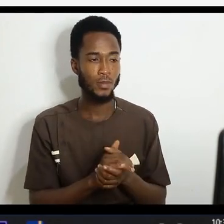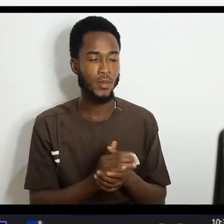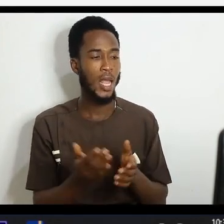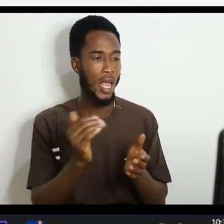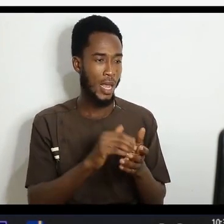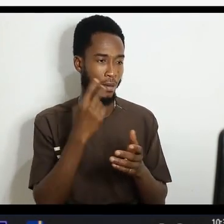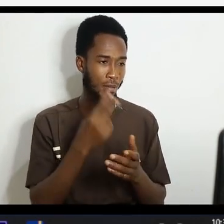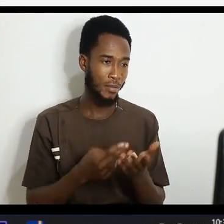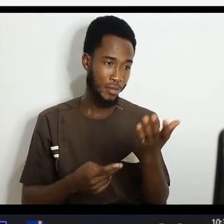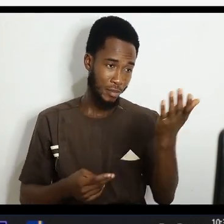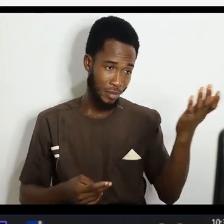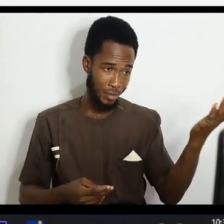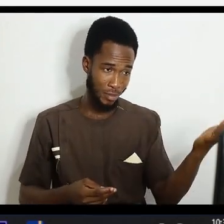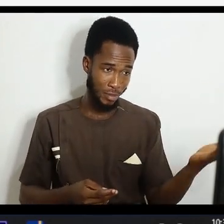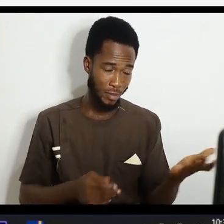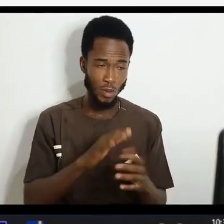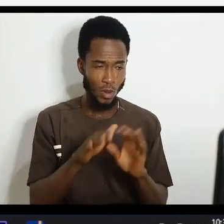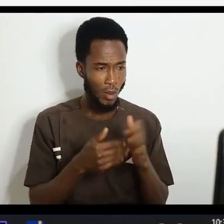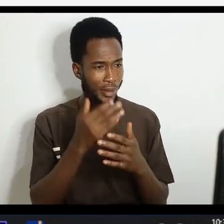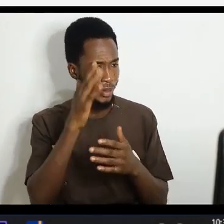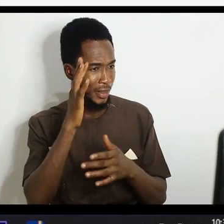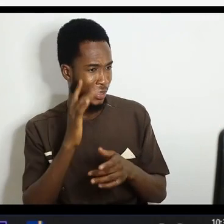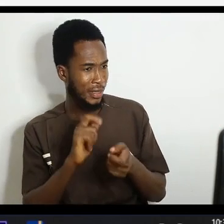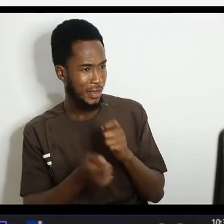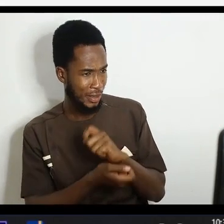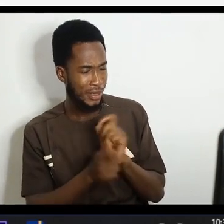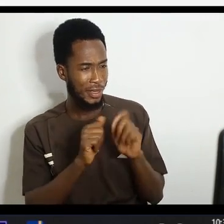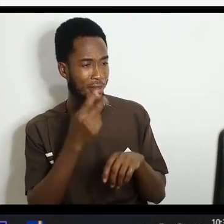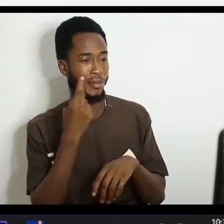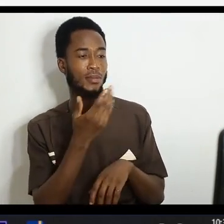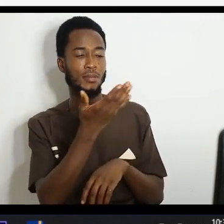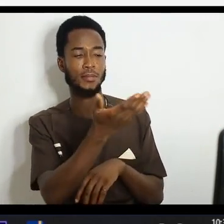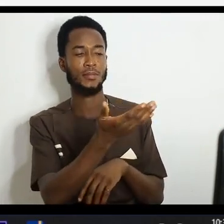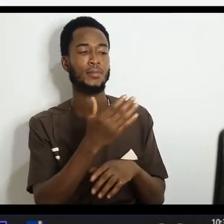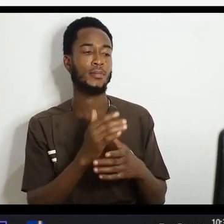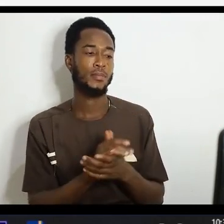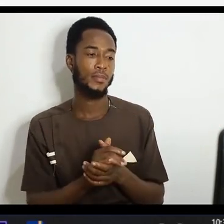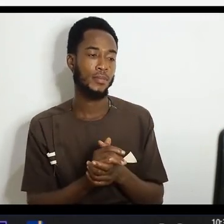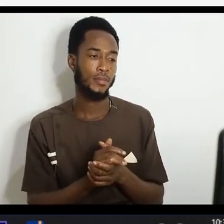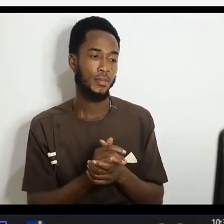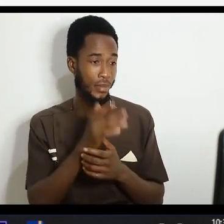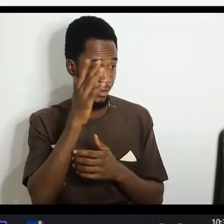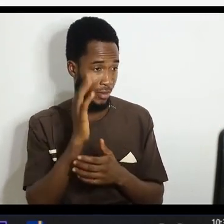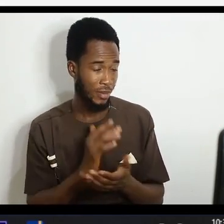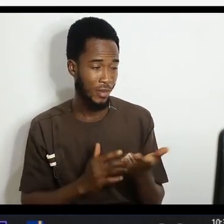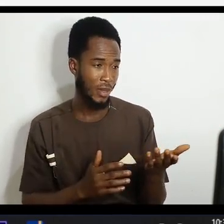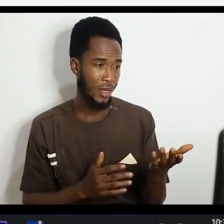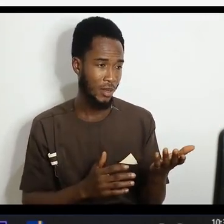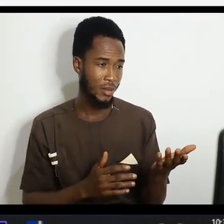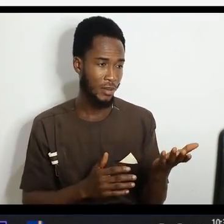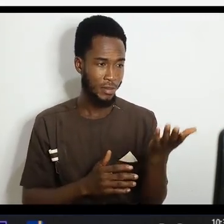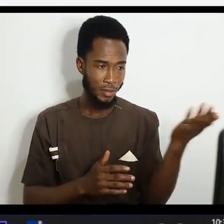here to check the color saturation from this part as color, and here too is a